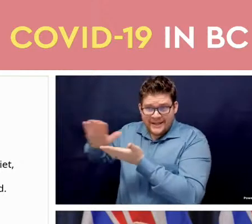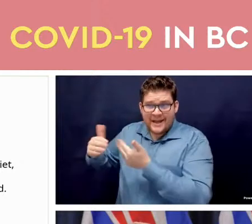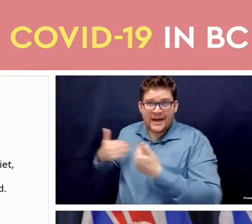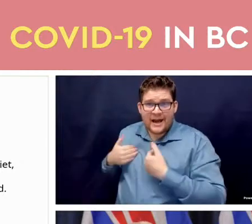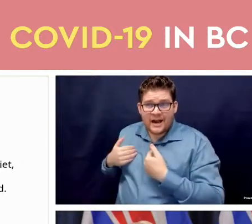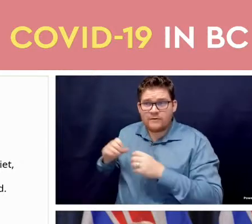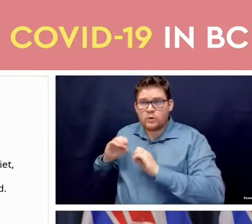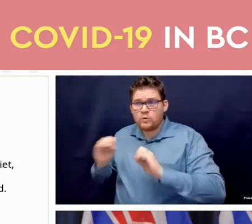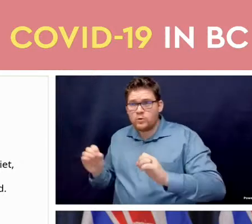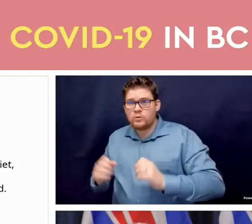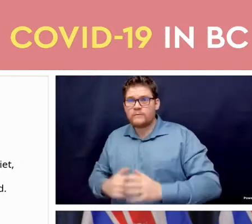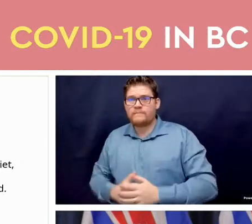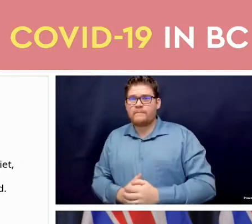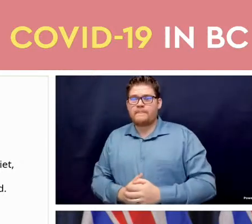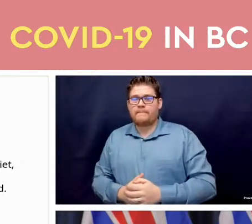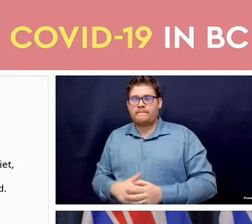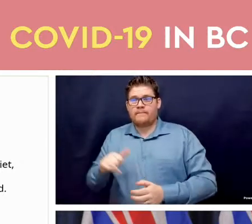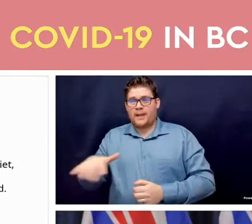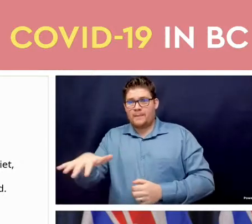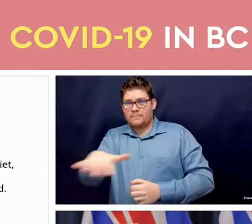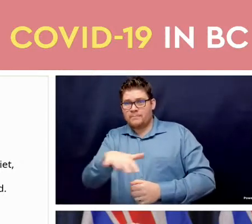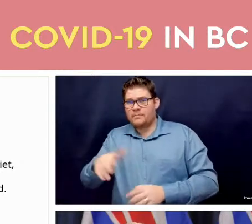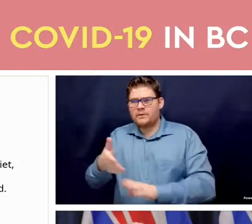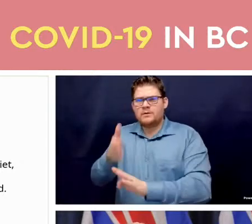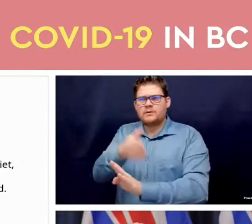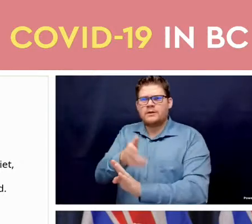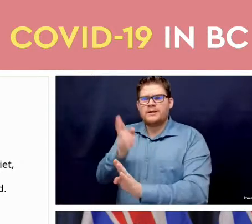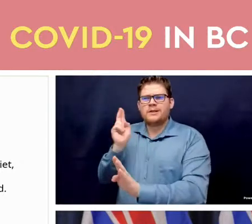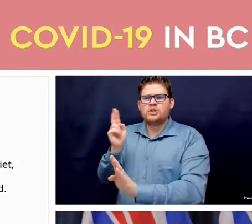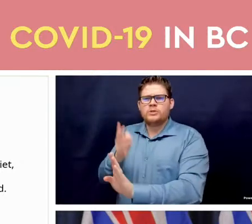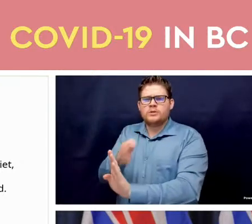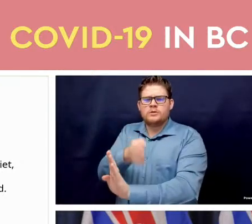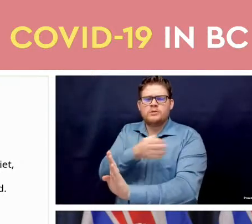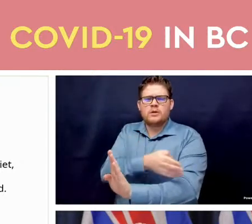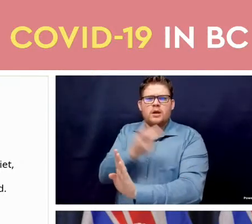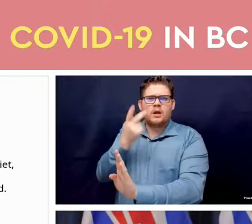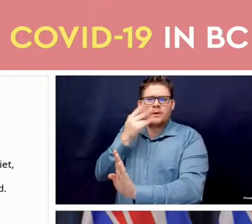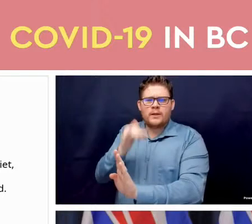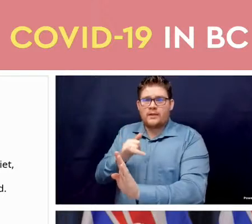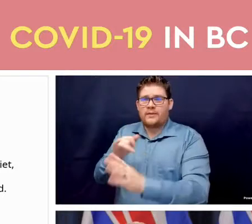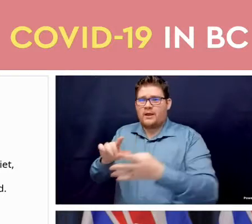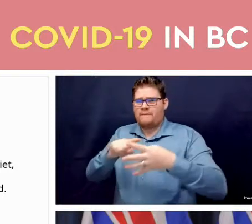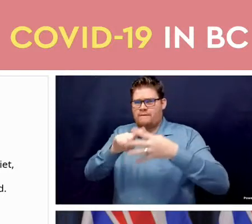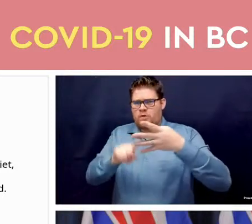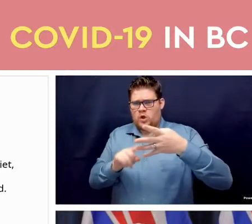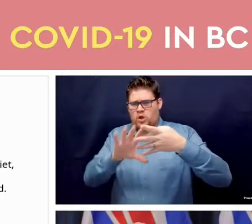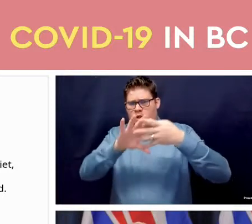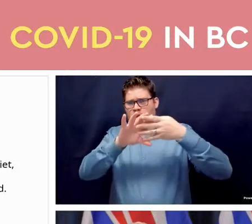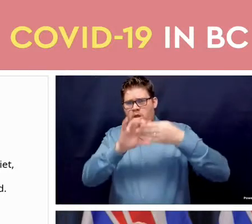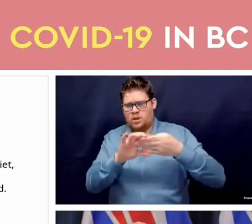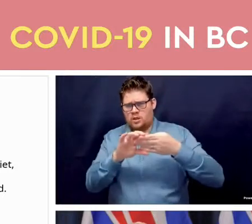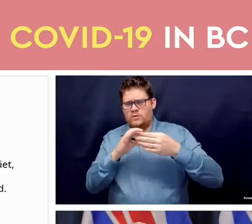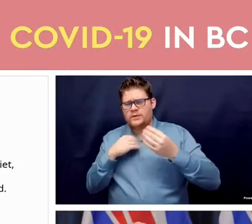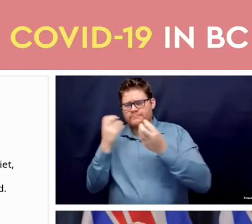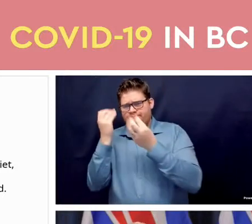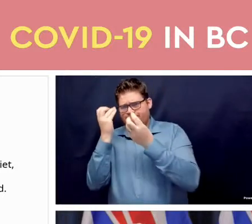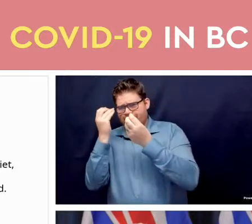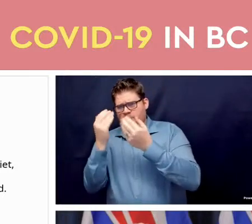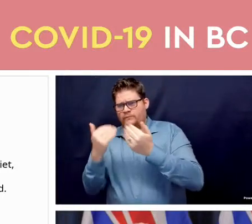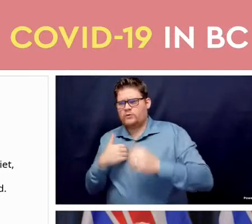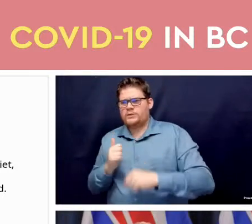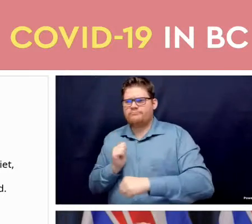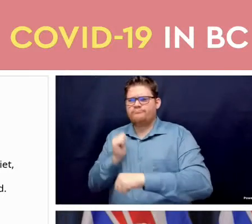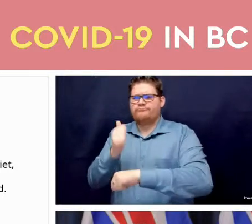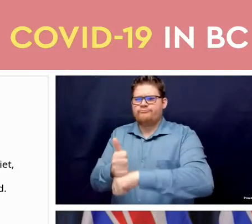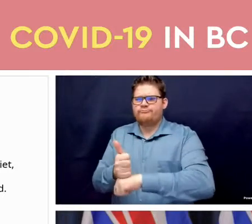factors above. So that is the state of where we are right now in terms of